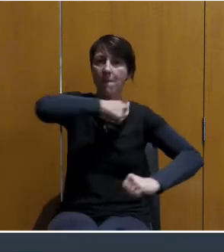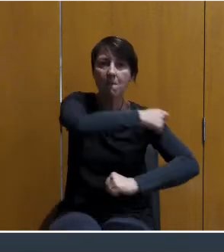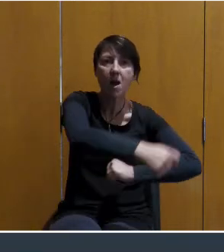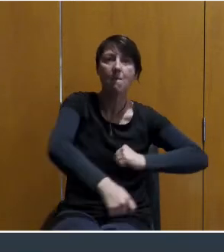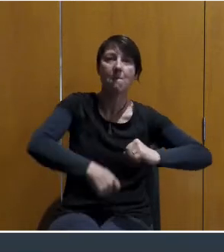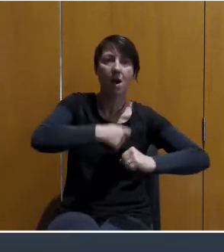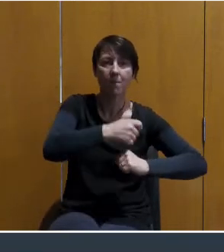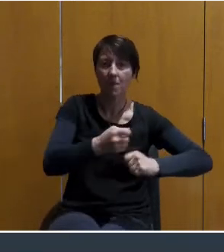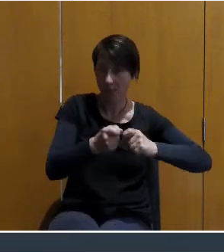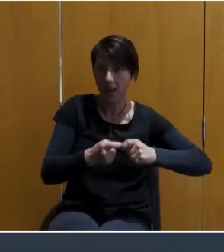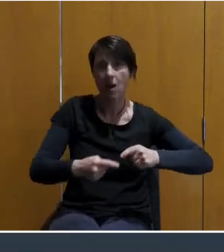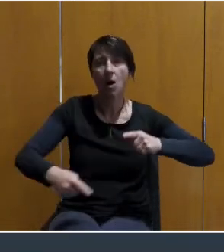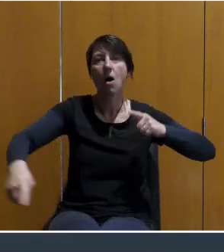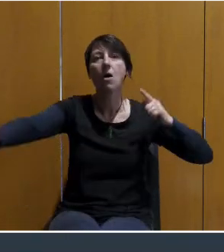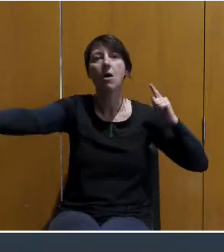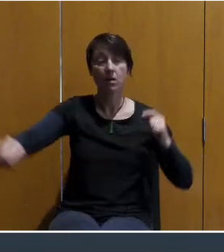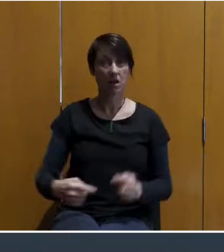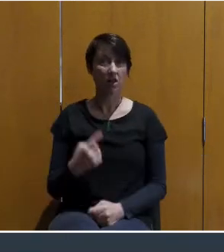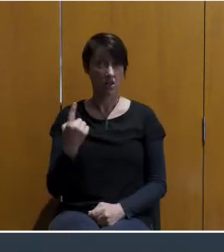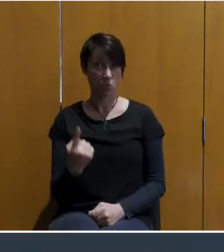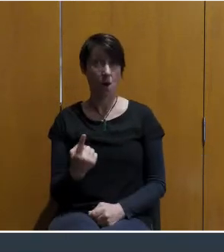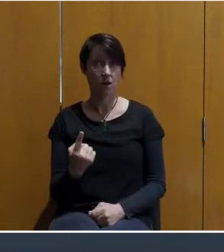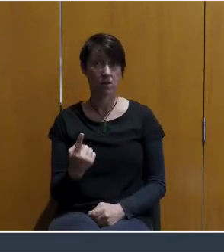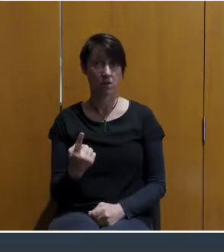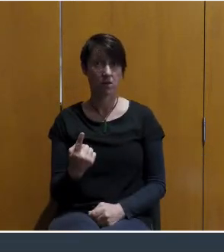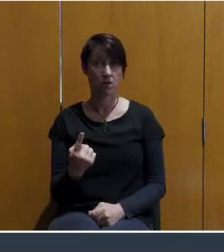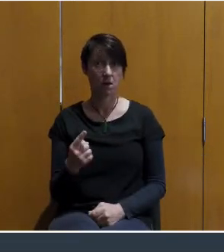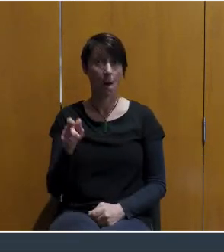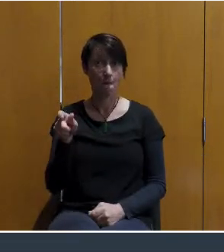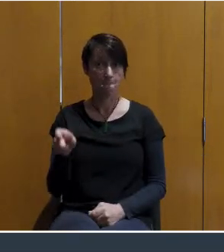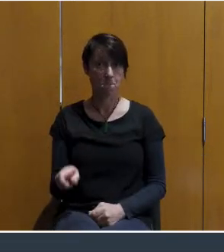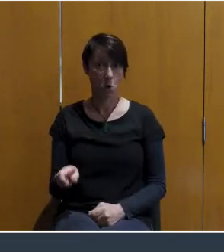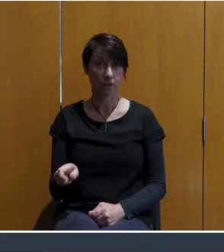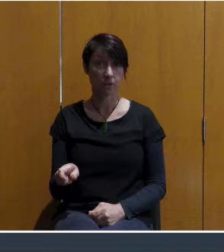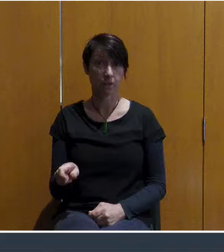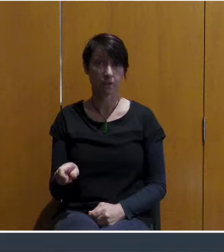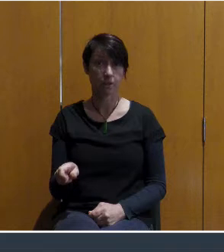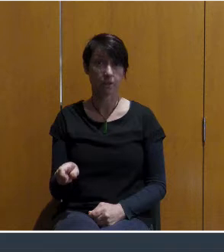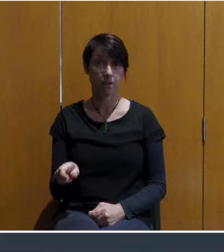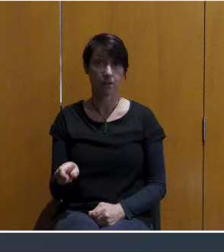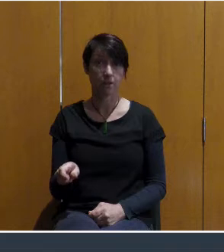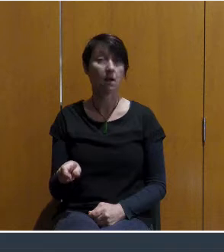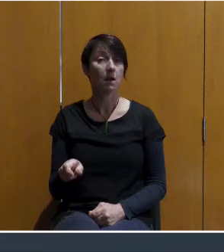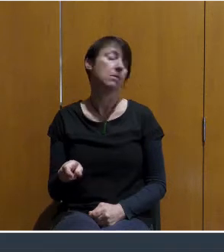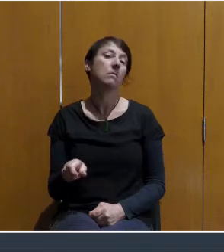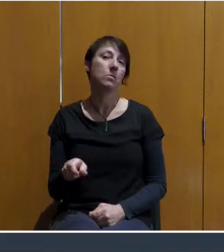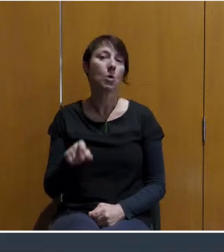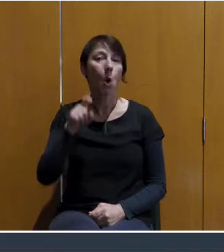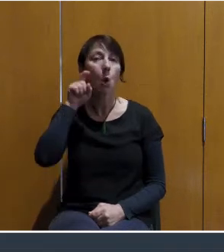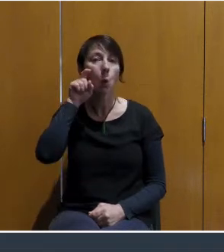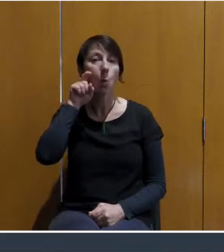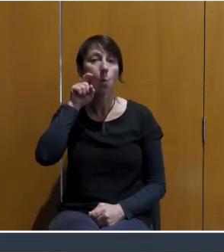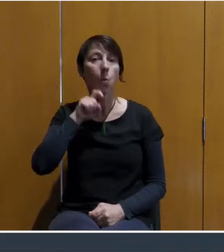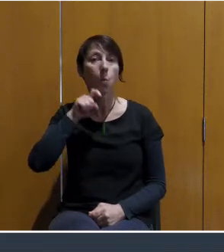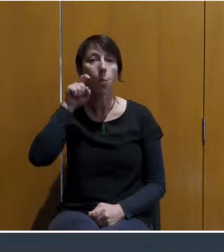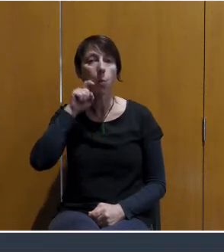dog dog owner that walks along right beside the waves, which is fine, but